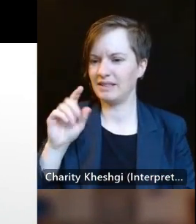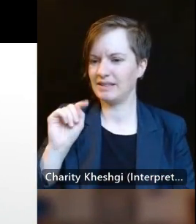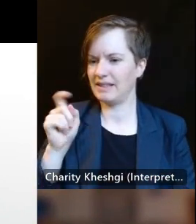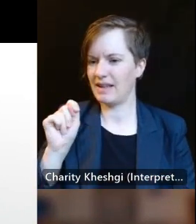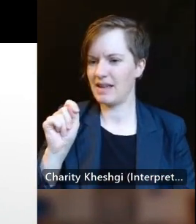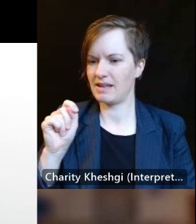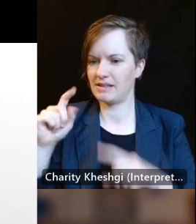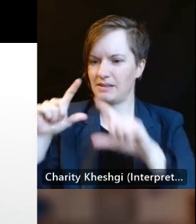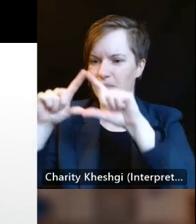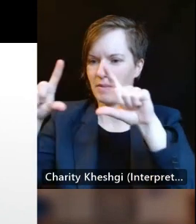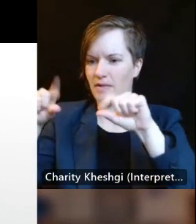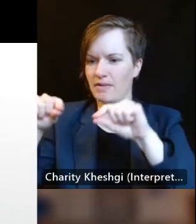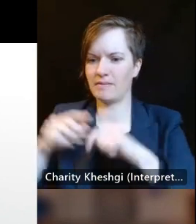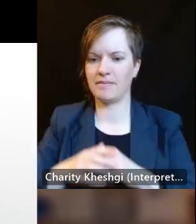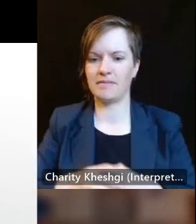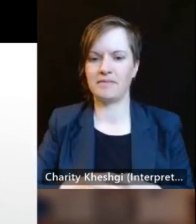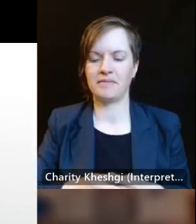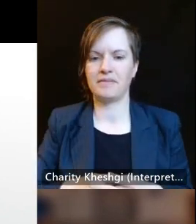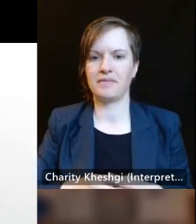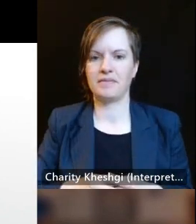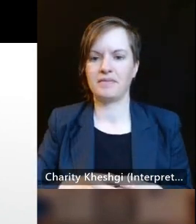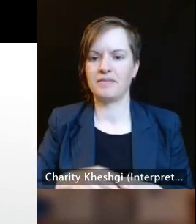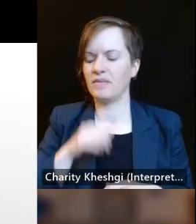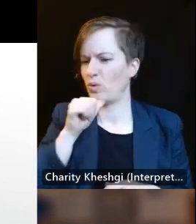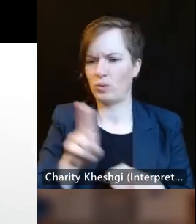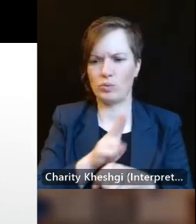time to answer questions at the end of the presentation.